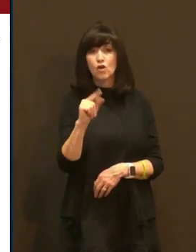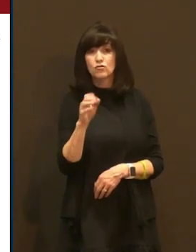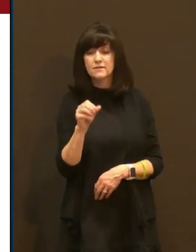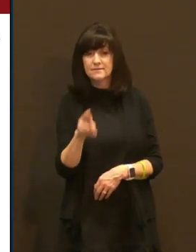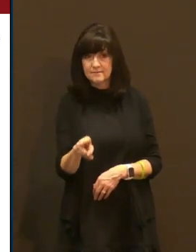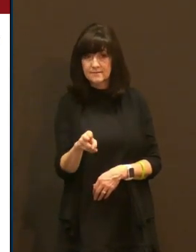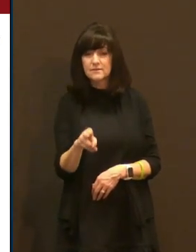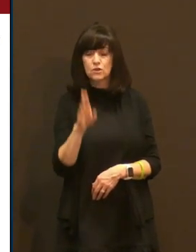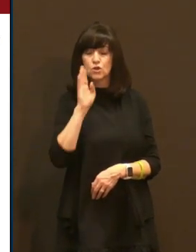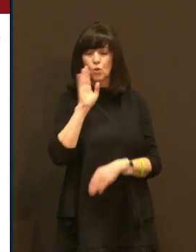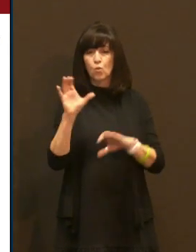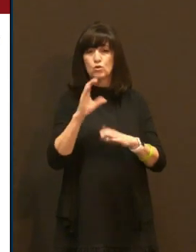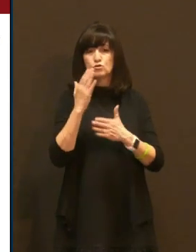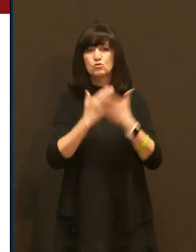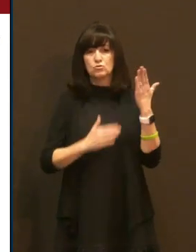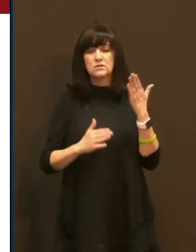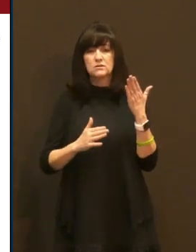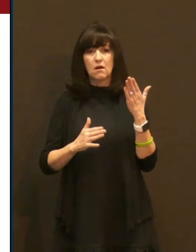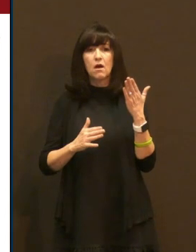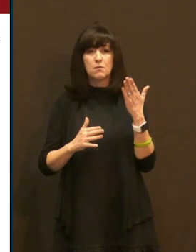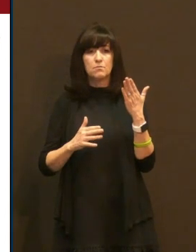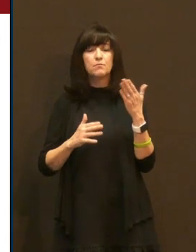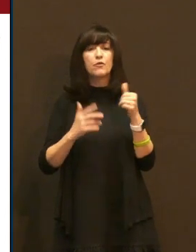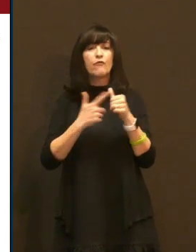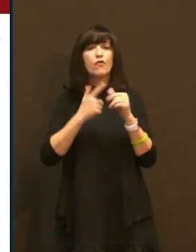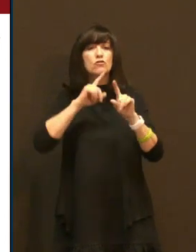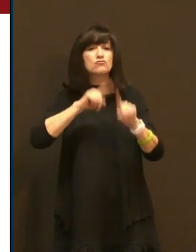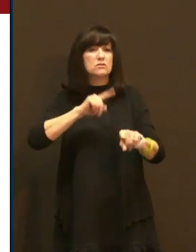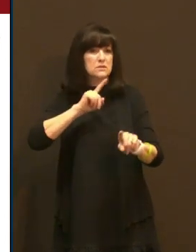then doing some first responder testing in Lewis.